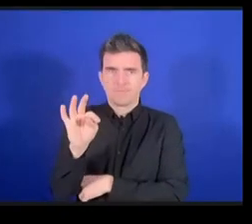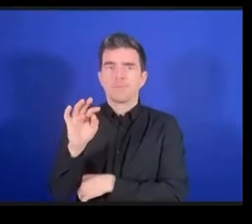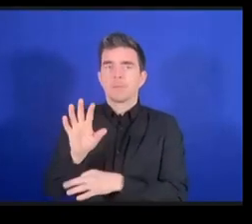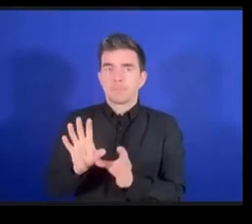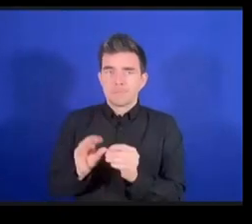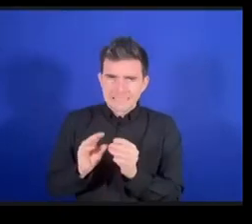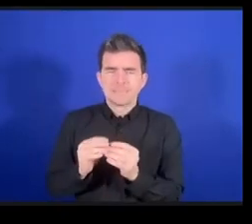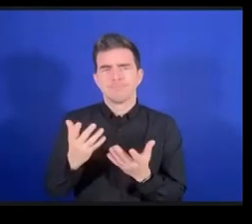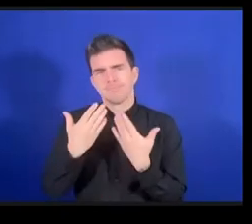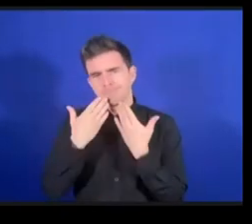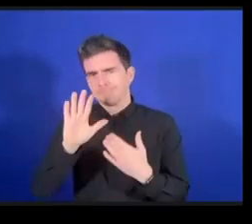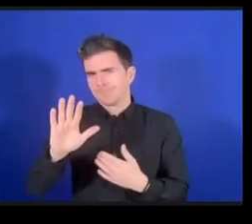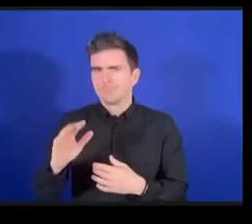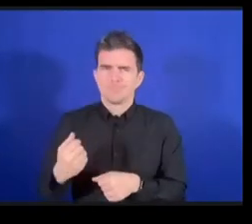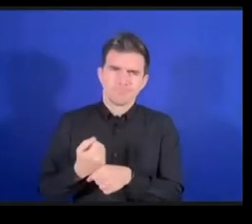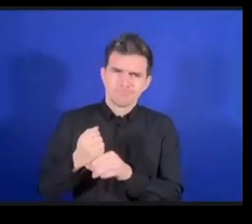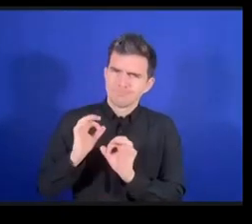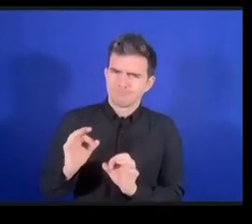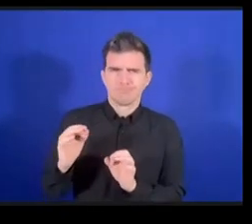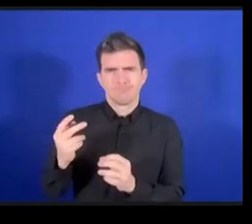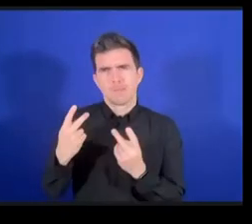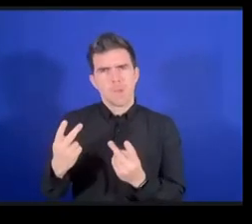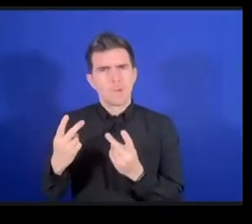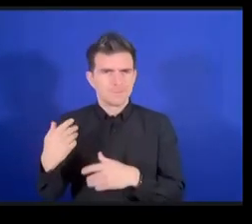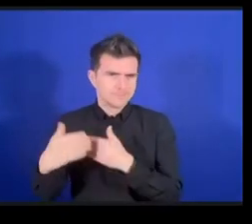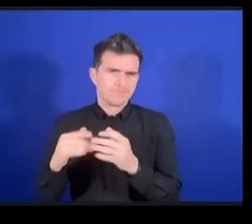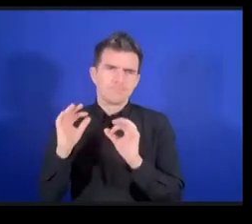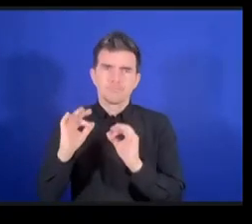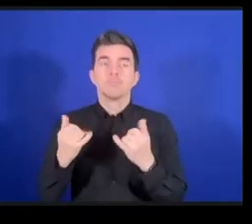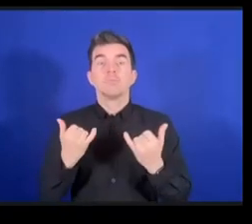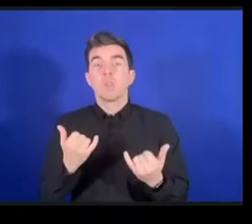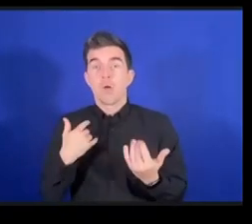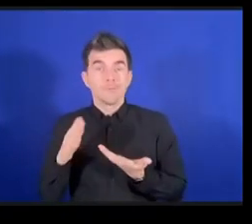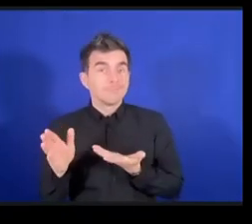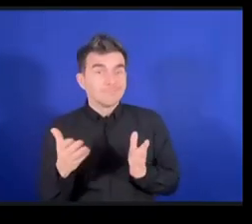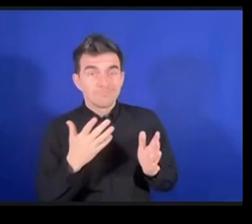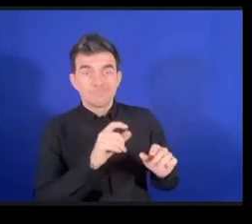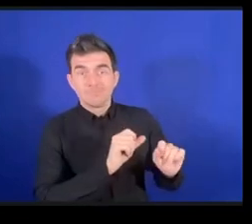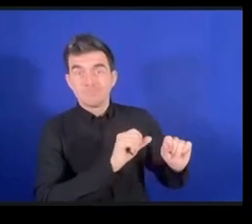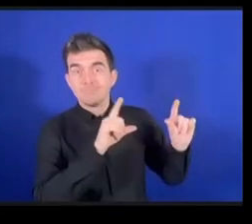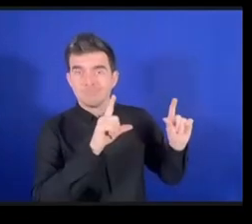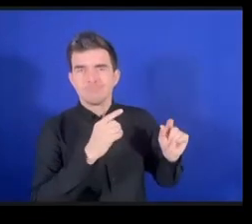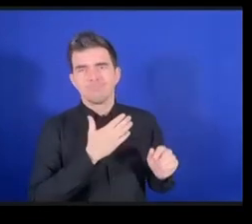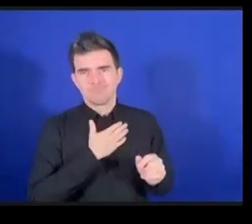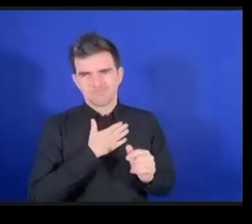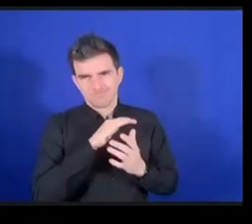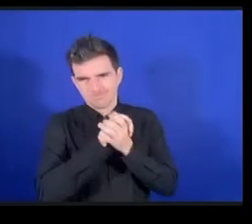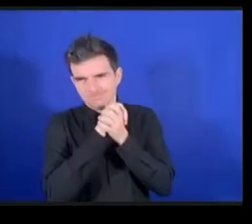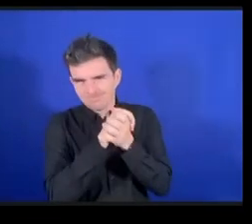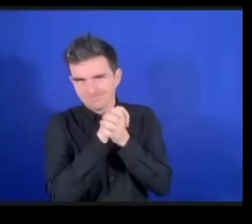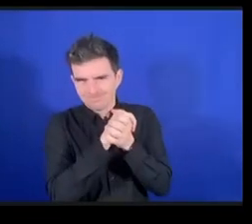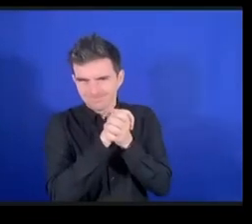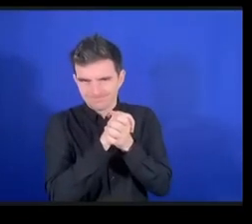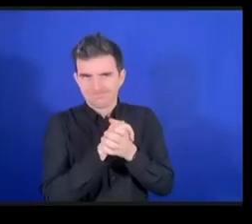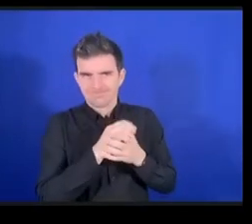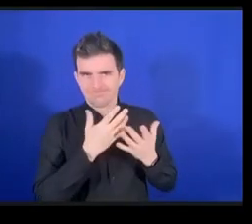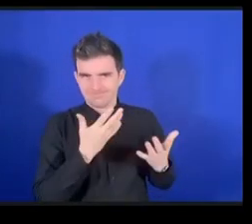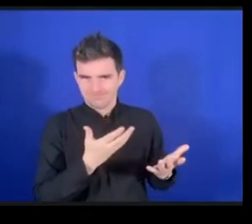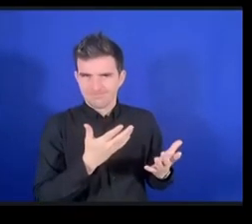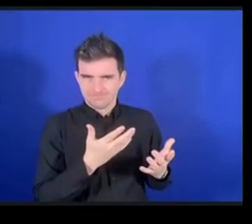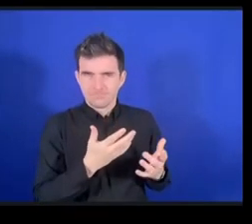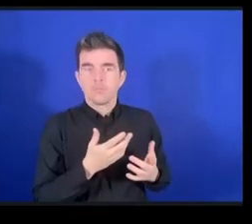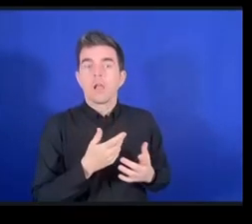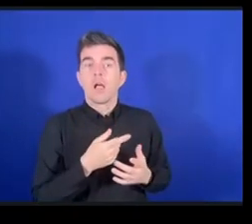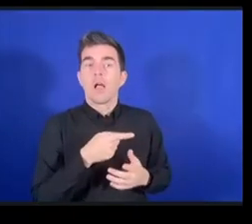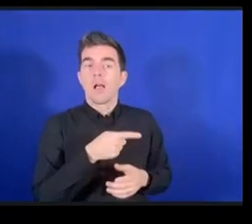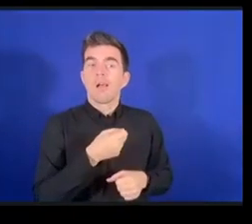Alejandro pisanti who is currently in Washington DC he represents the D Coalition for core internet